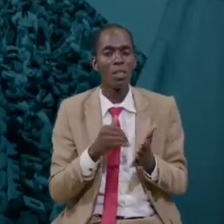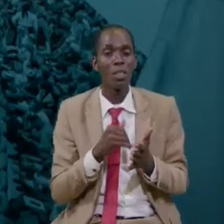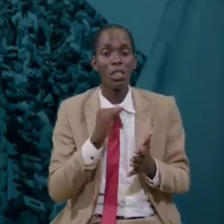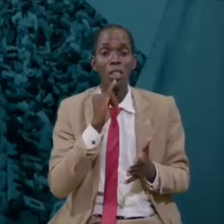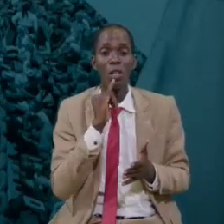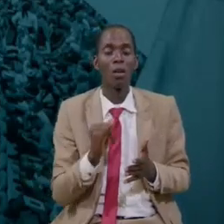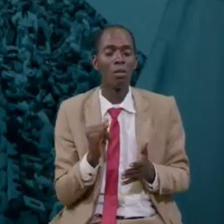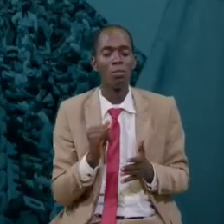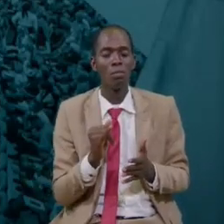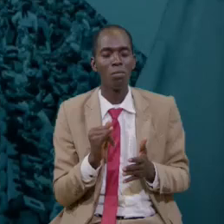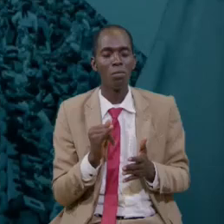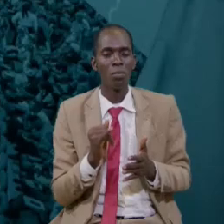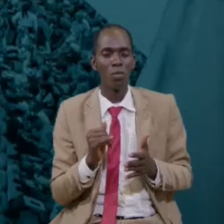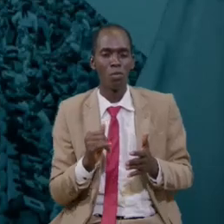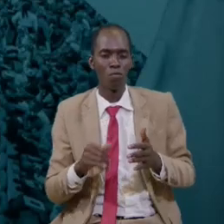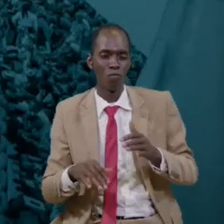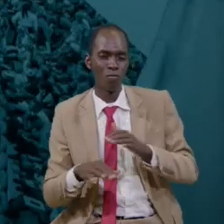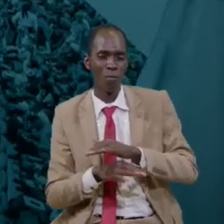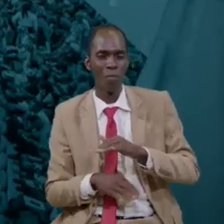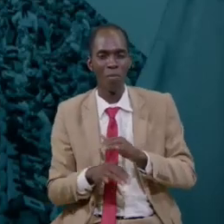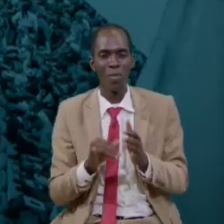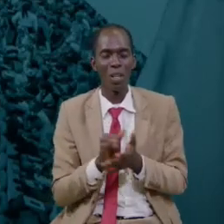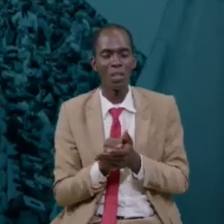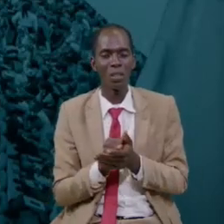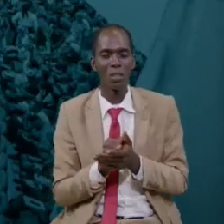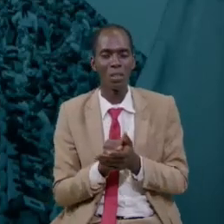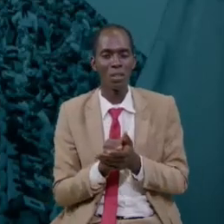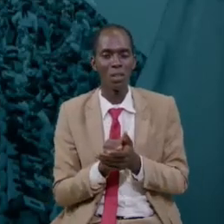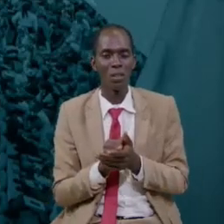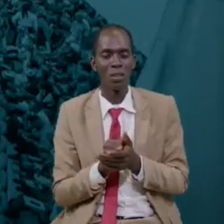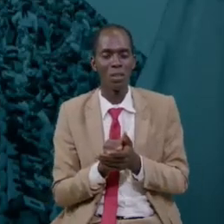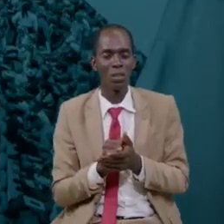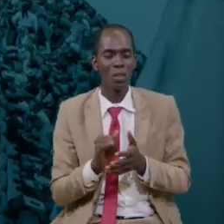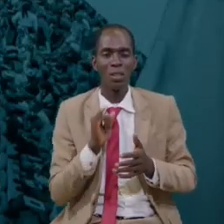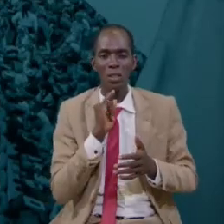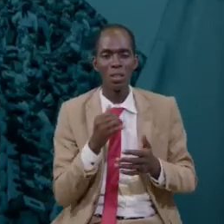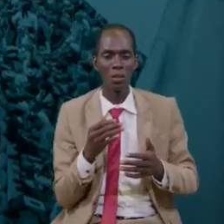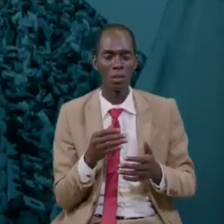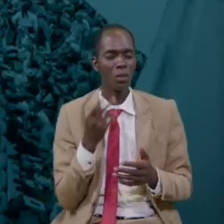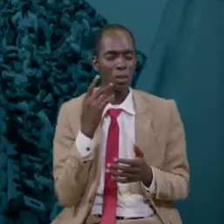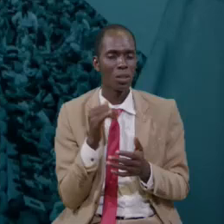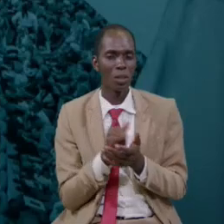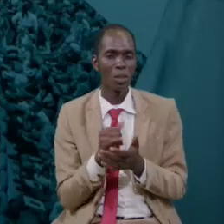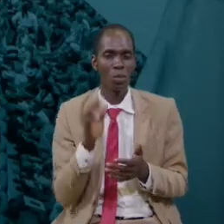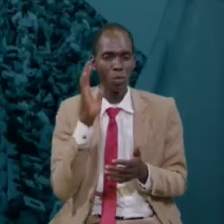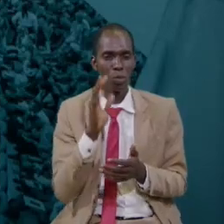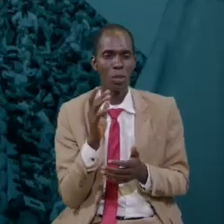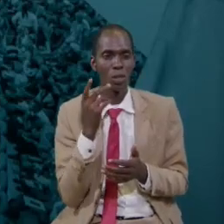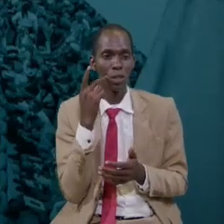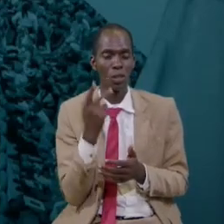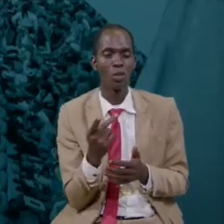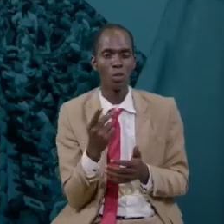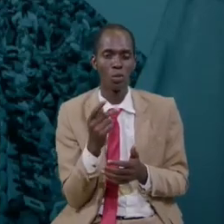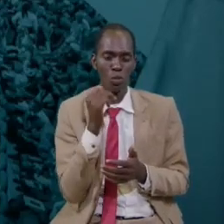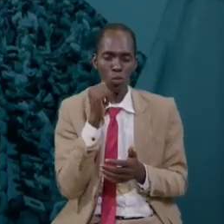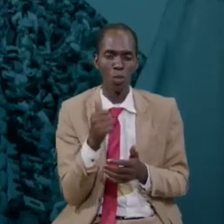roof, the pavilion, by my left-hand side. You will see it there. That's where we are going to have the